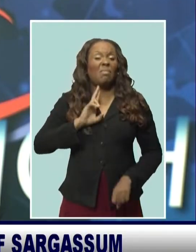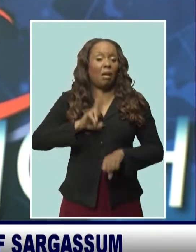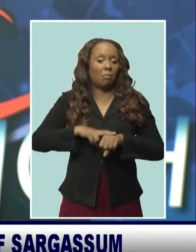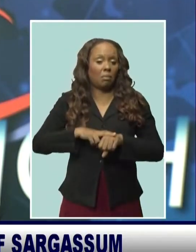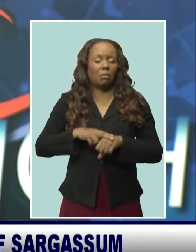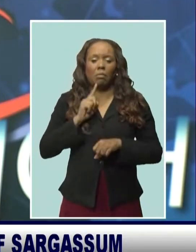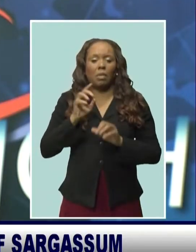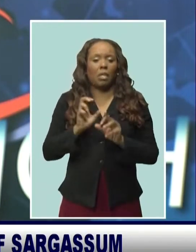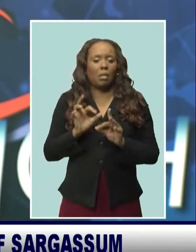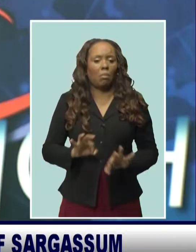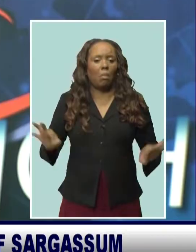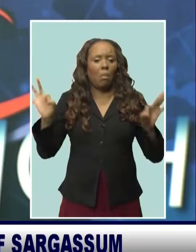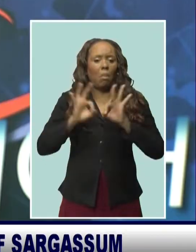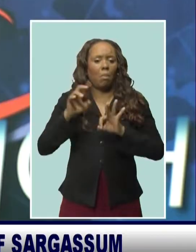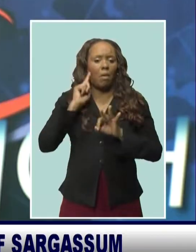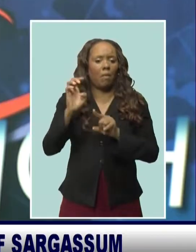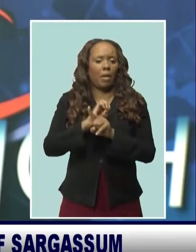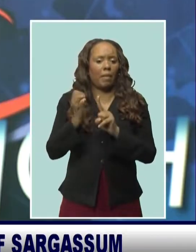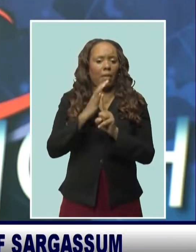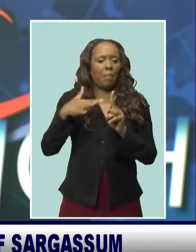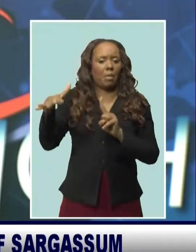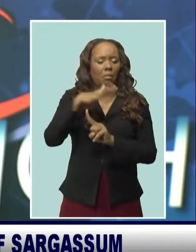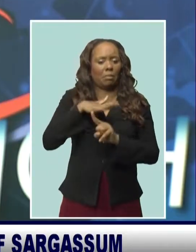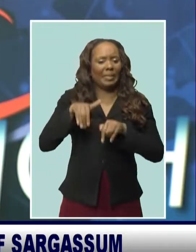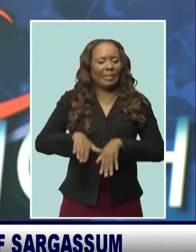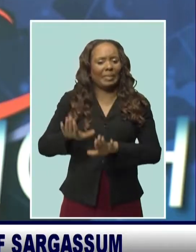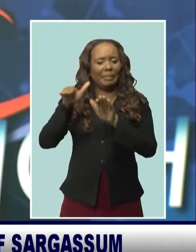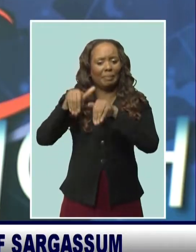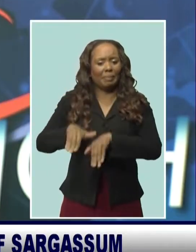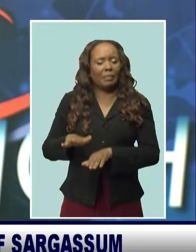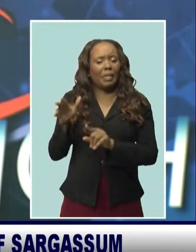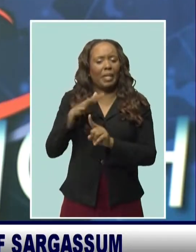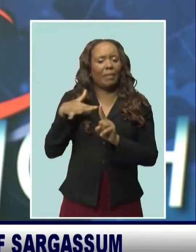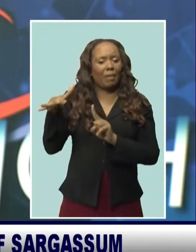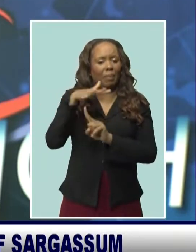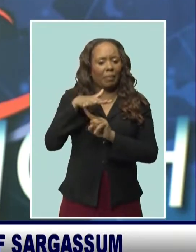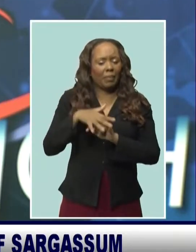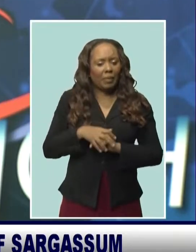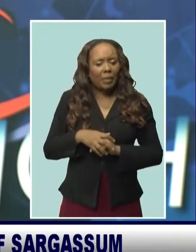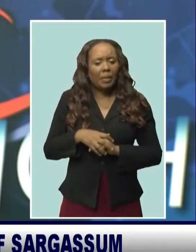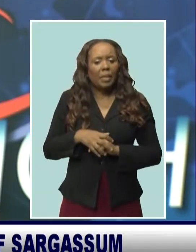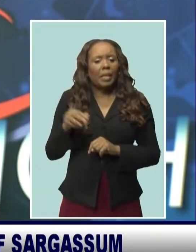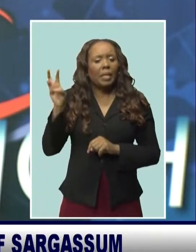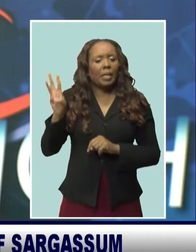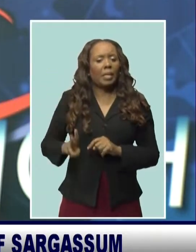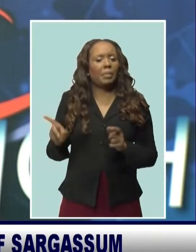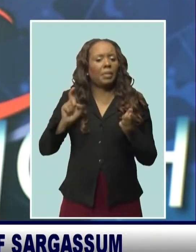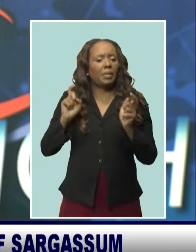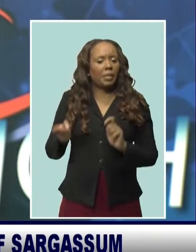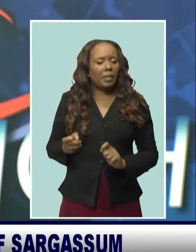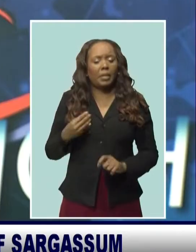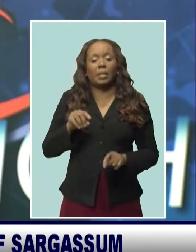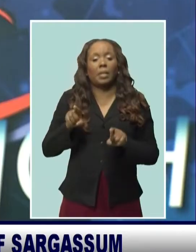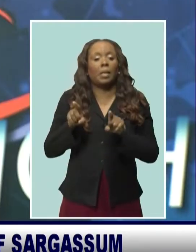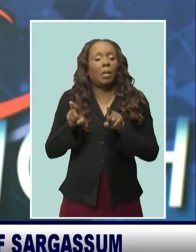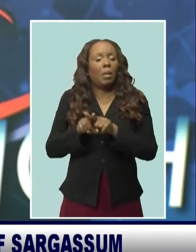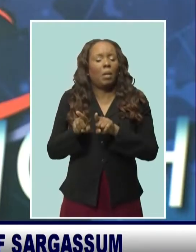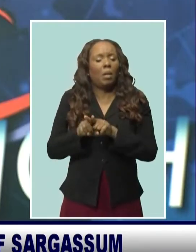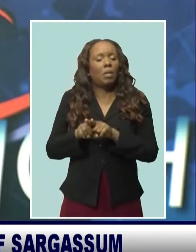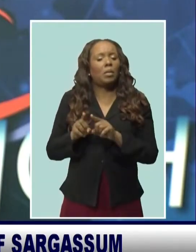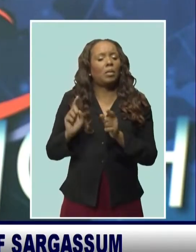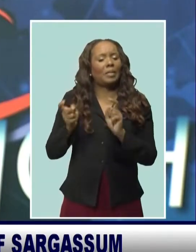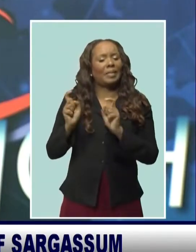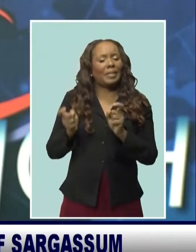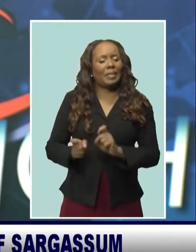an important role in the marine ecosystem. He has pointed the finger at climate change and nitrification of ocean